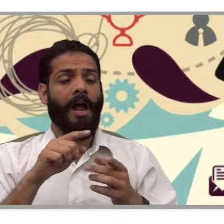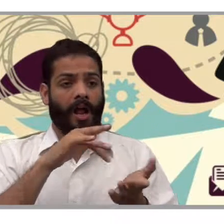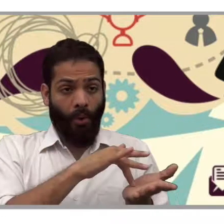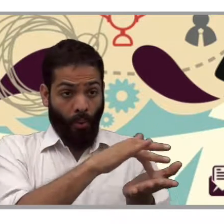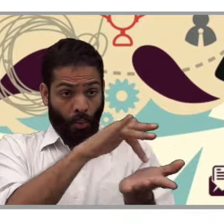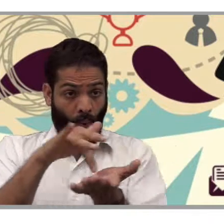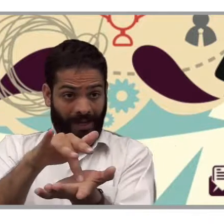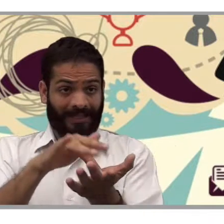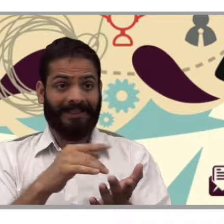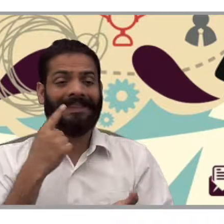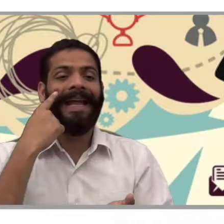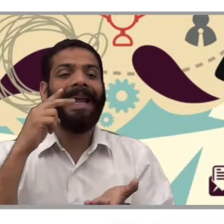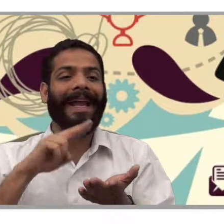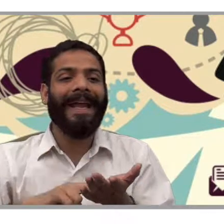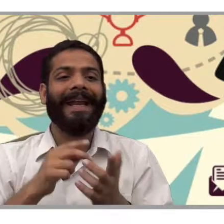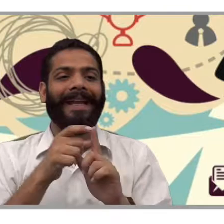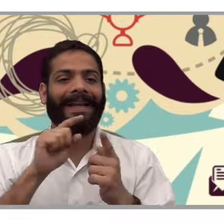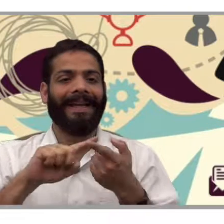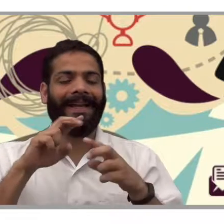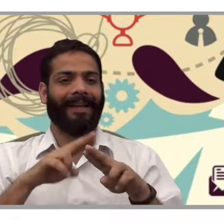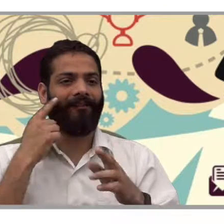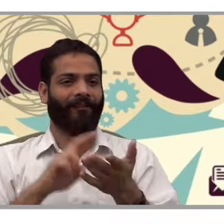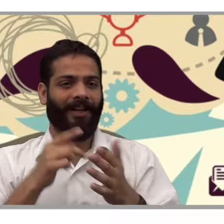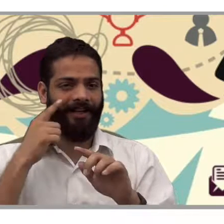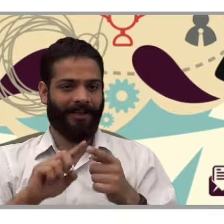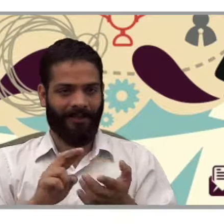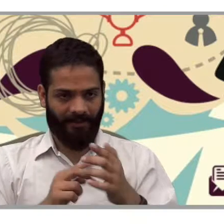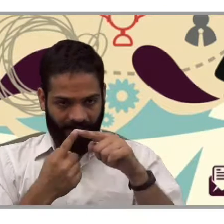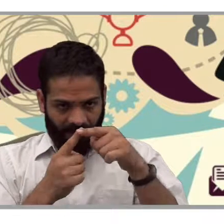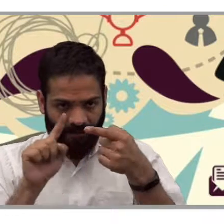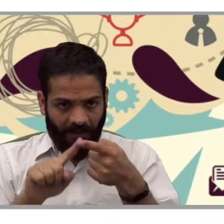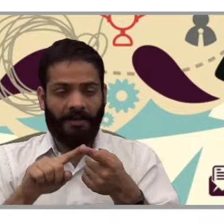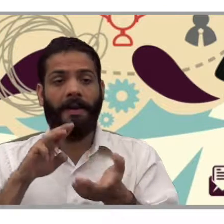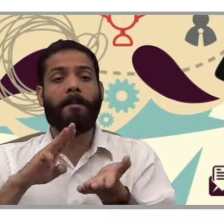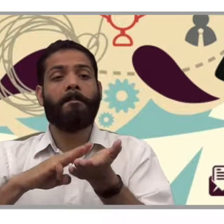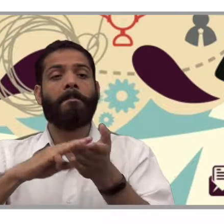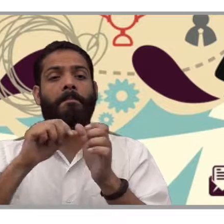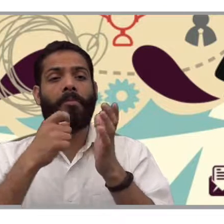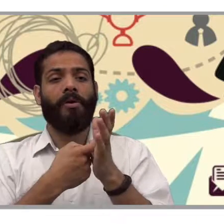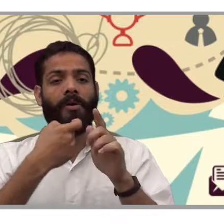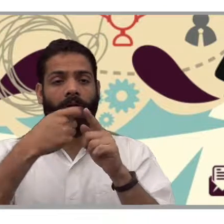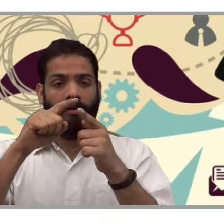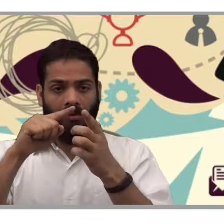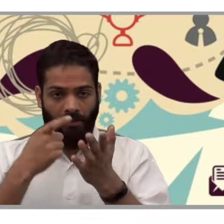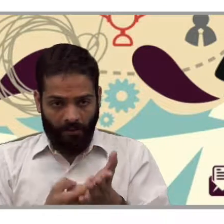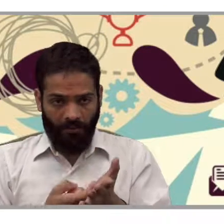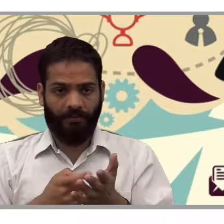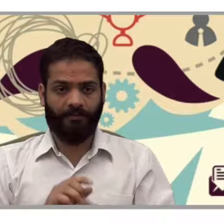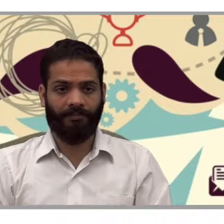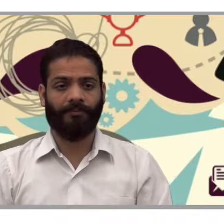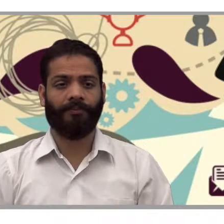Since demonstrative has deictic reading, index has inherent deictic reading in it.